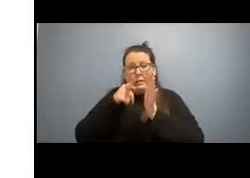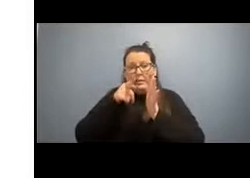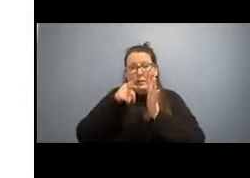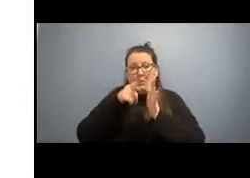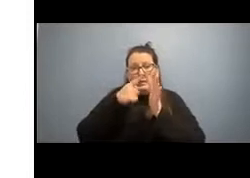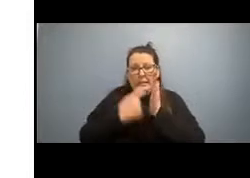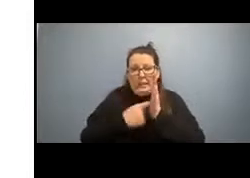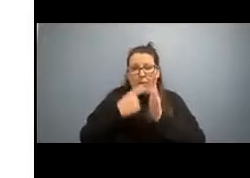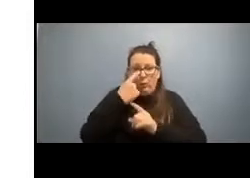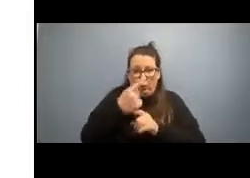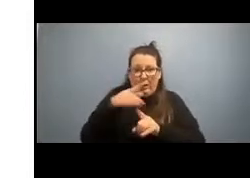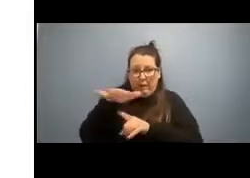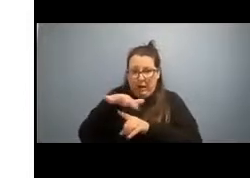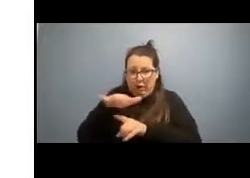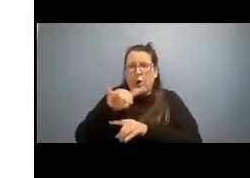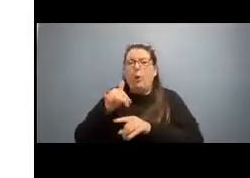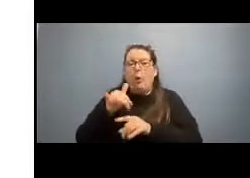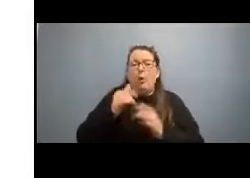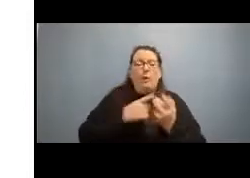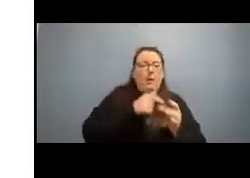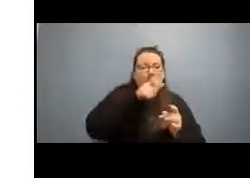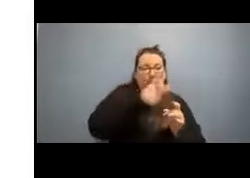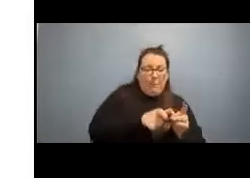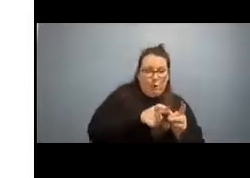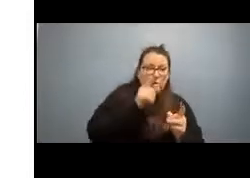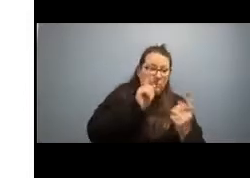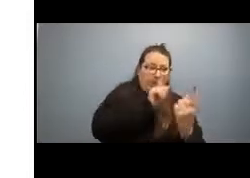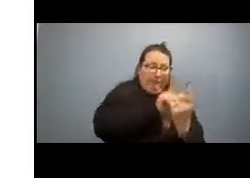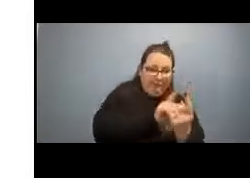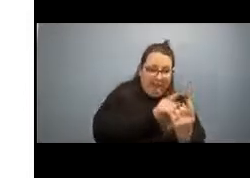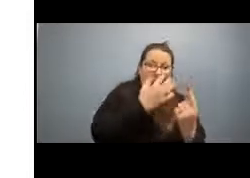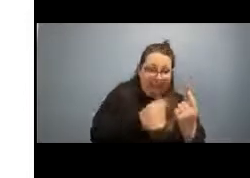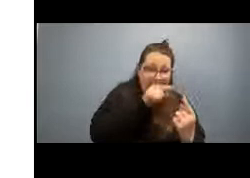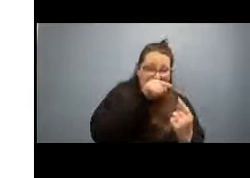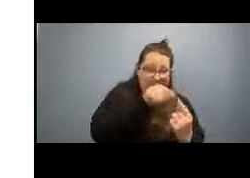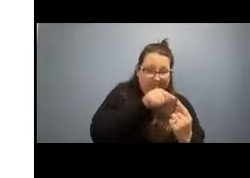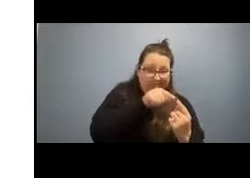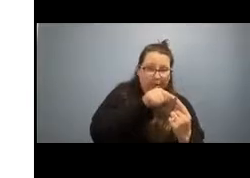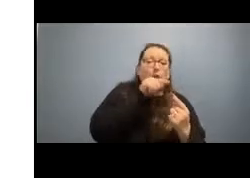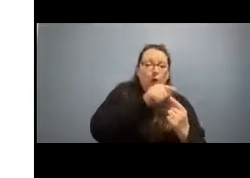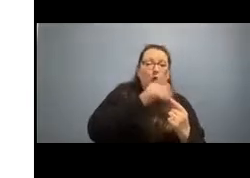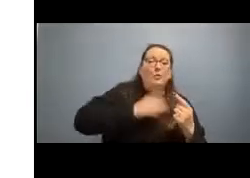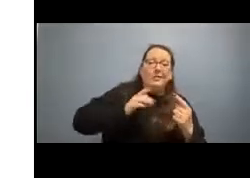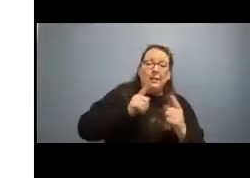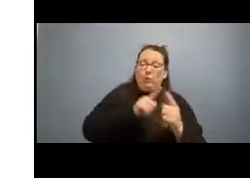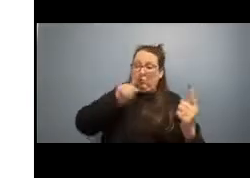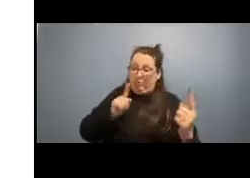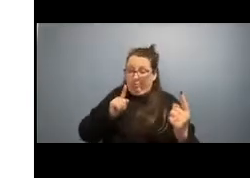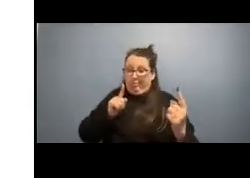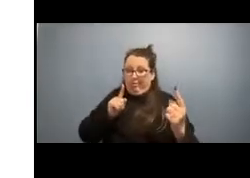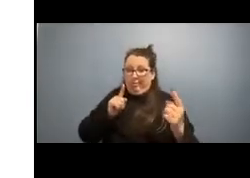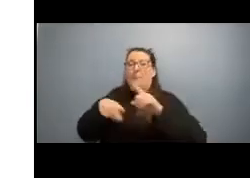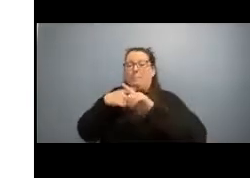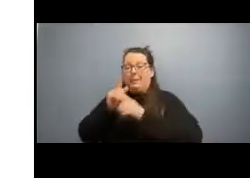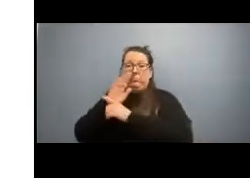you are a primary contact of an infected person, you should get tested and quarantined before getting vaccinated. Please don't, if you